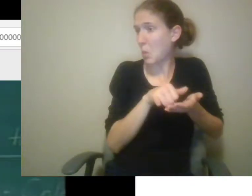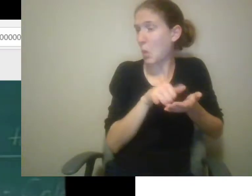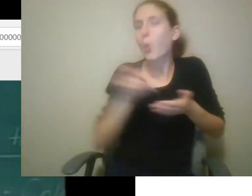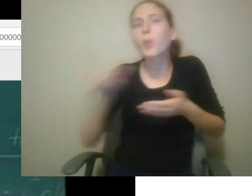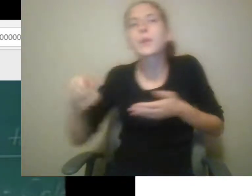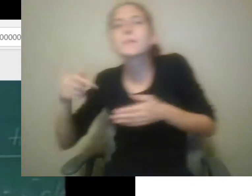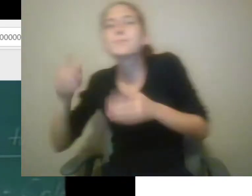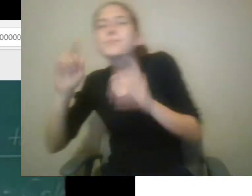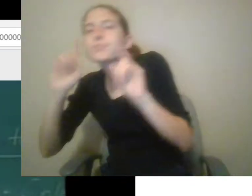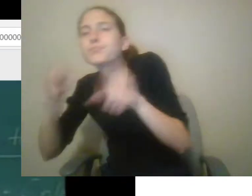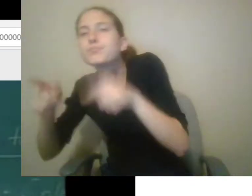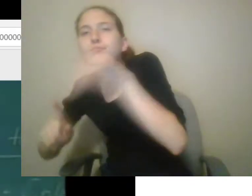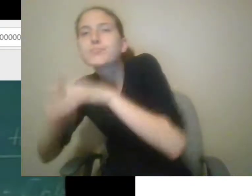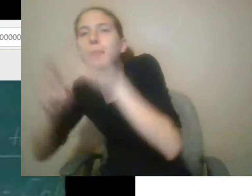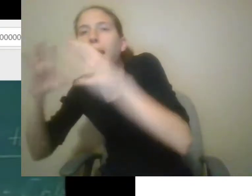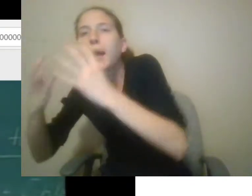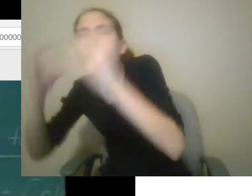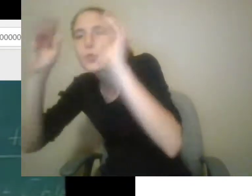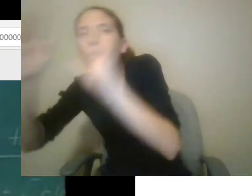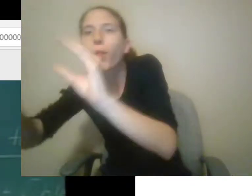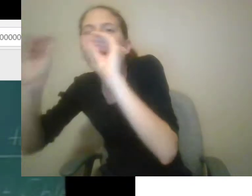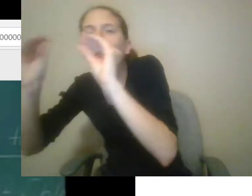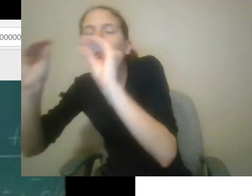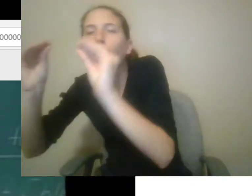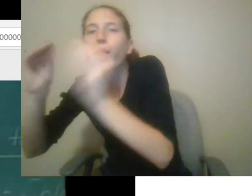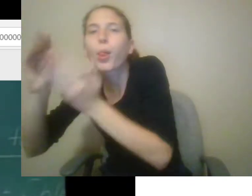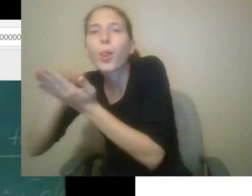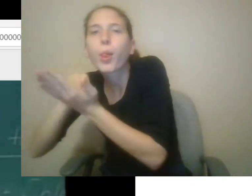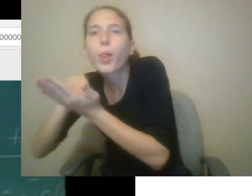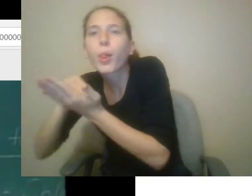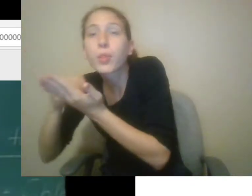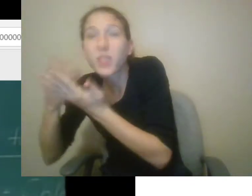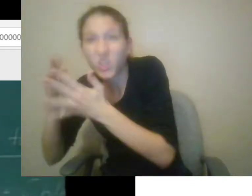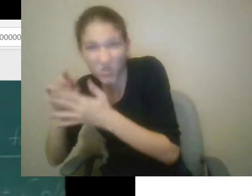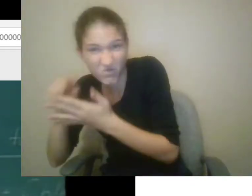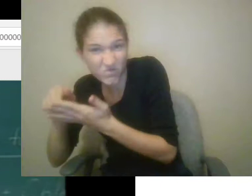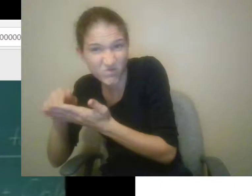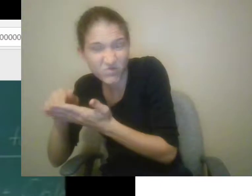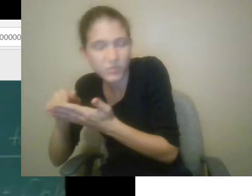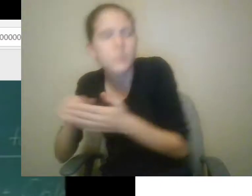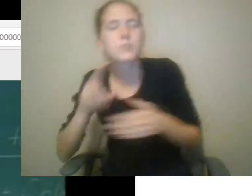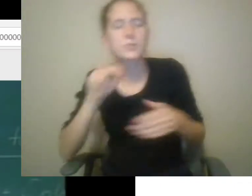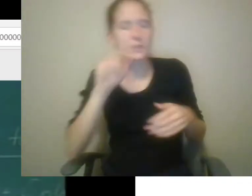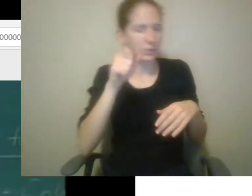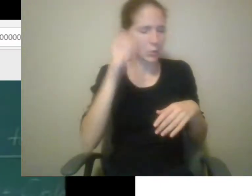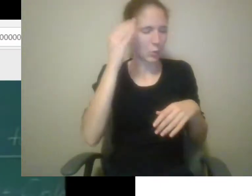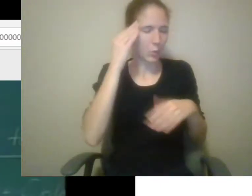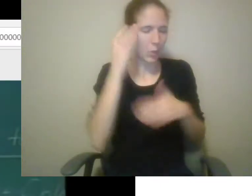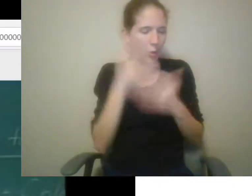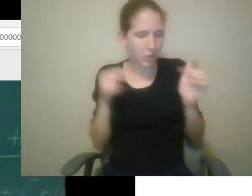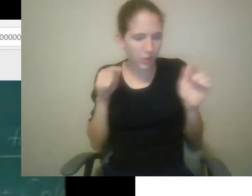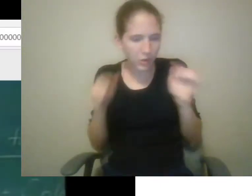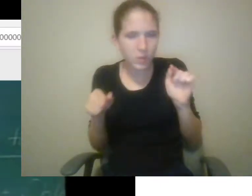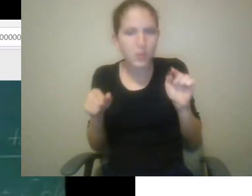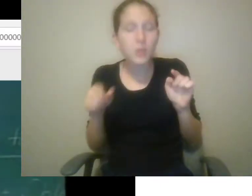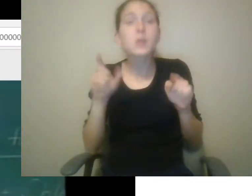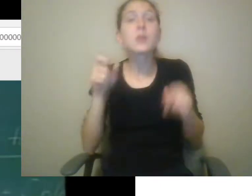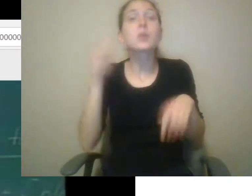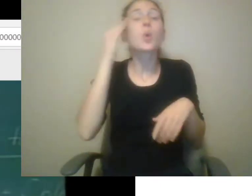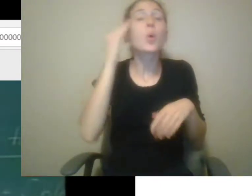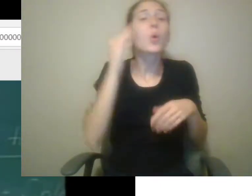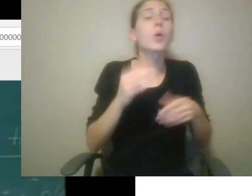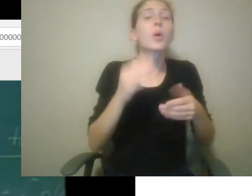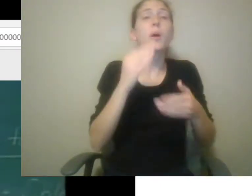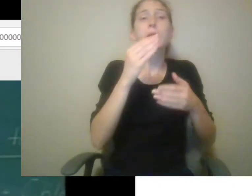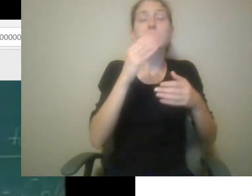words, cell membrane, cell wall, we read about those, at least know what they are. The mitochondria, the